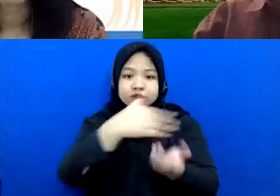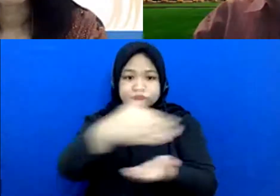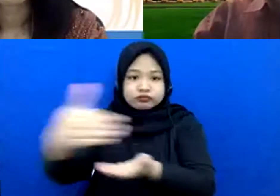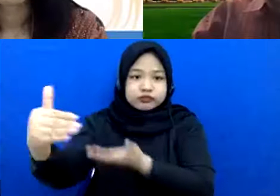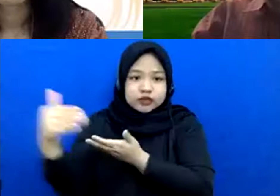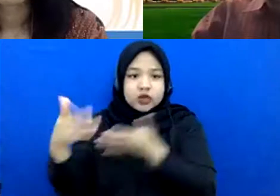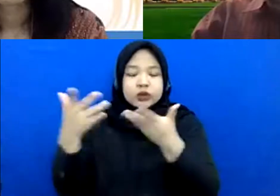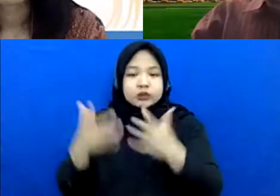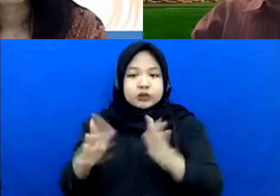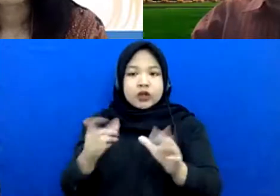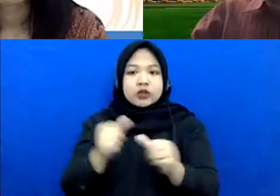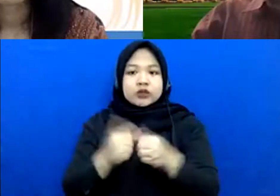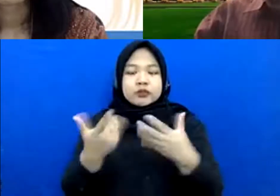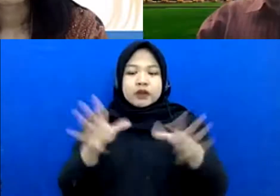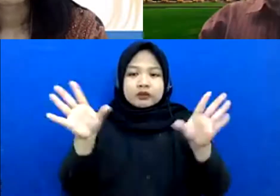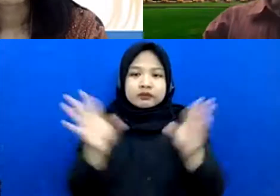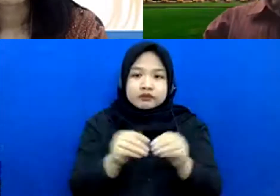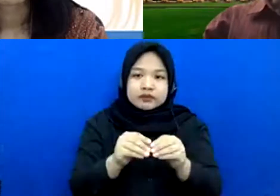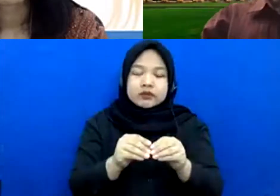making sure that it